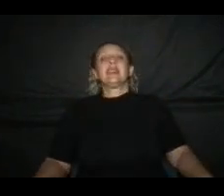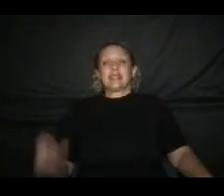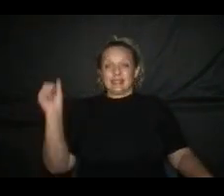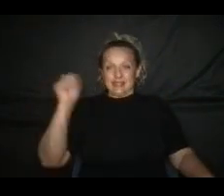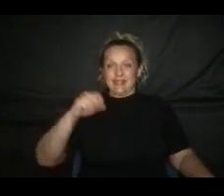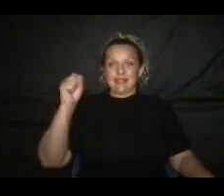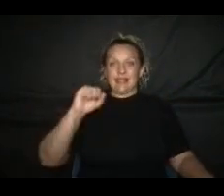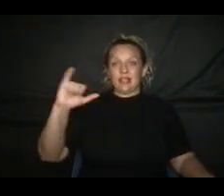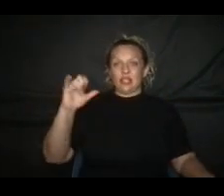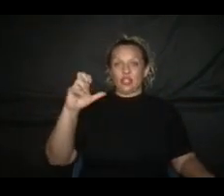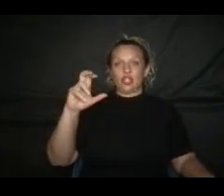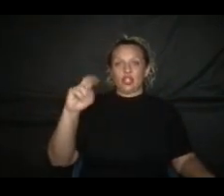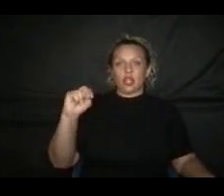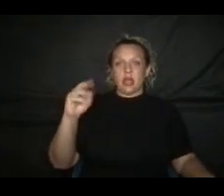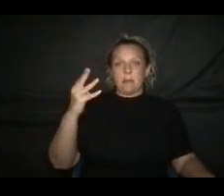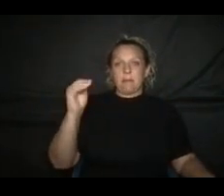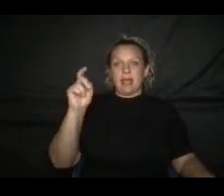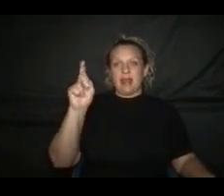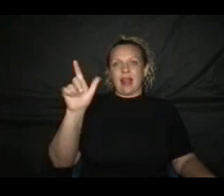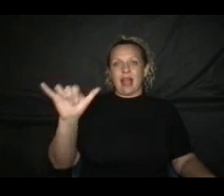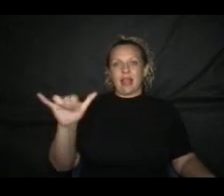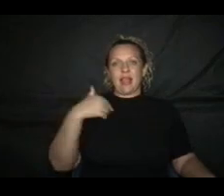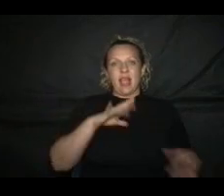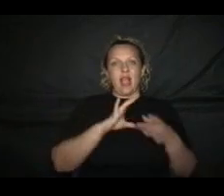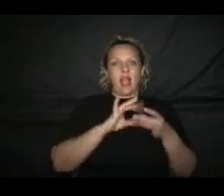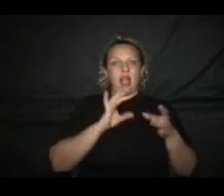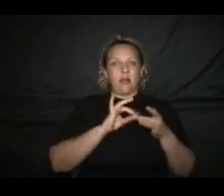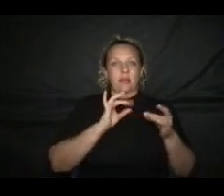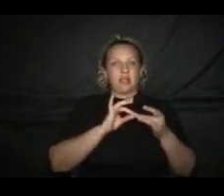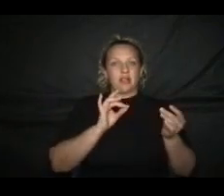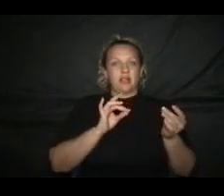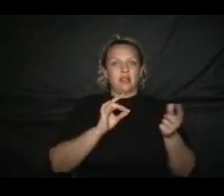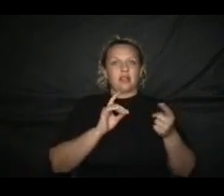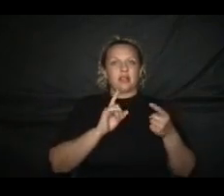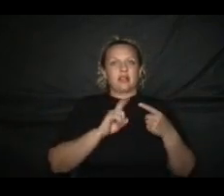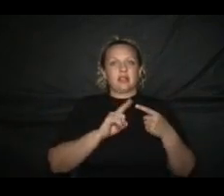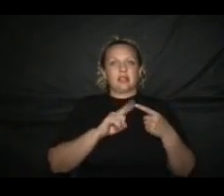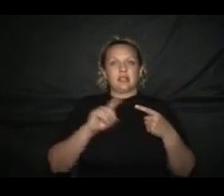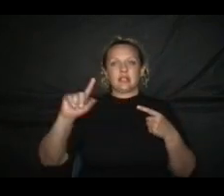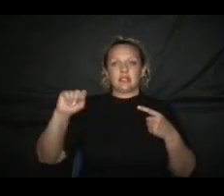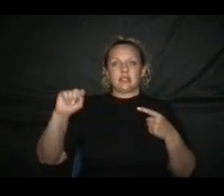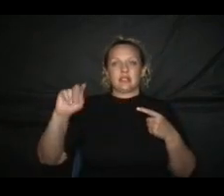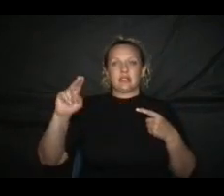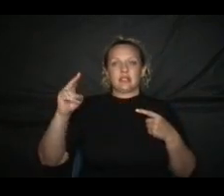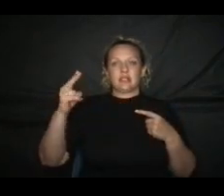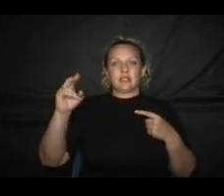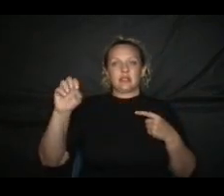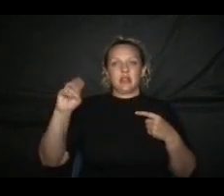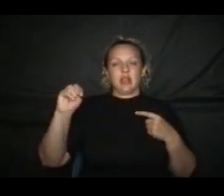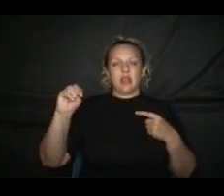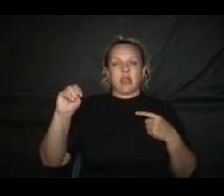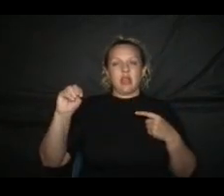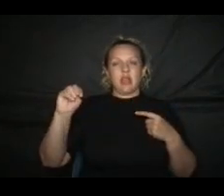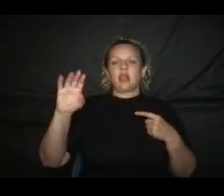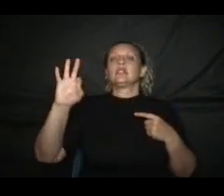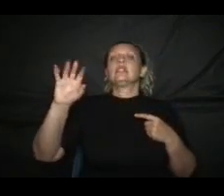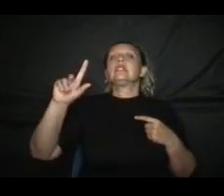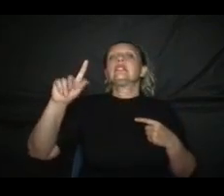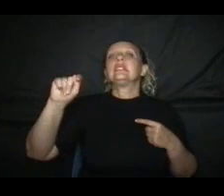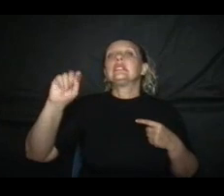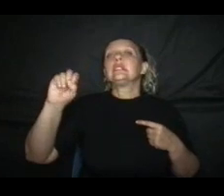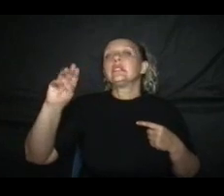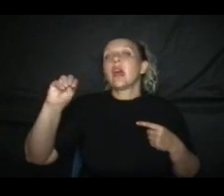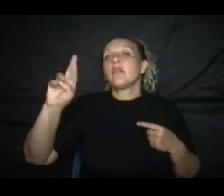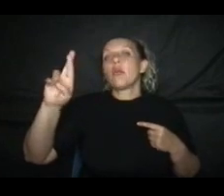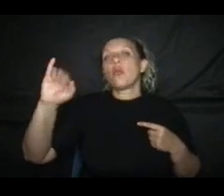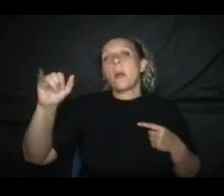John McNally. I'll start off first with a comment. The submitter is Tom Romicchio. I hope I pronounced the name correctly. The